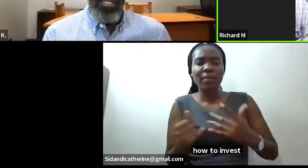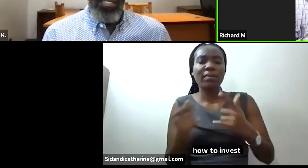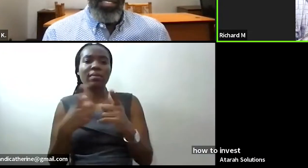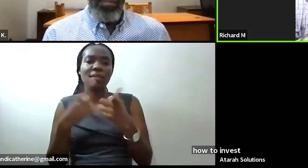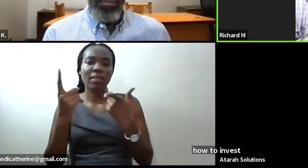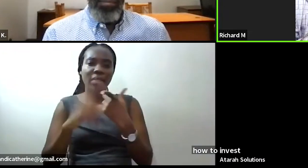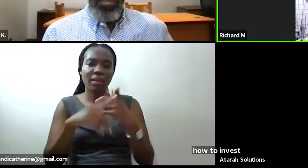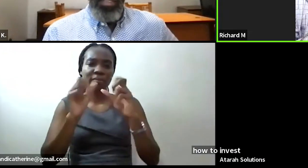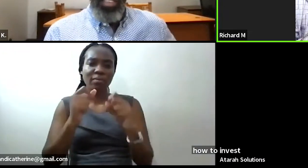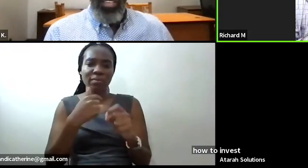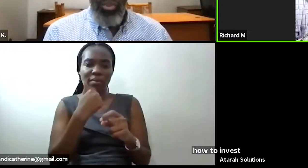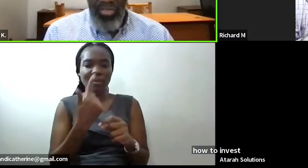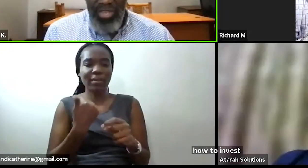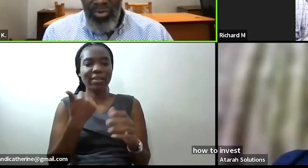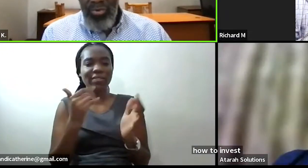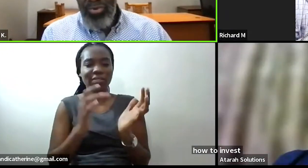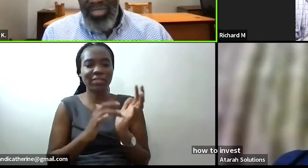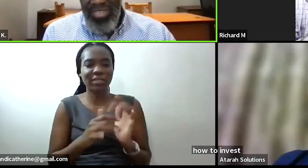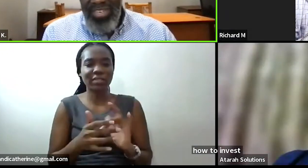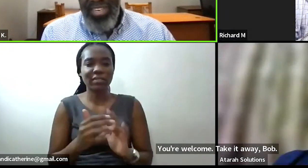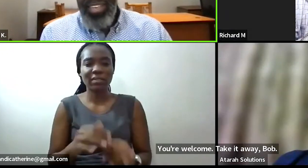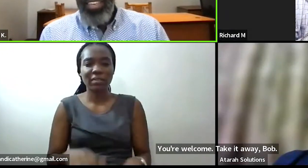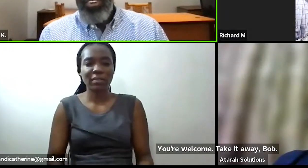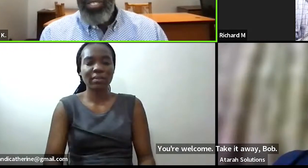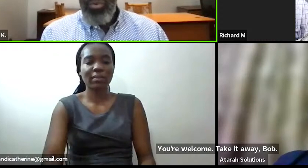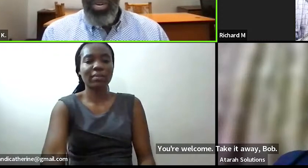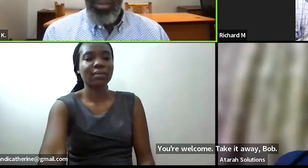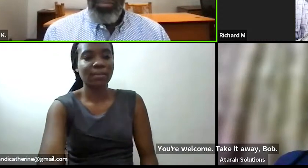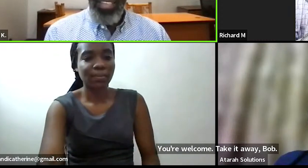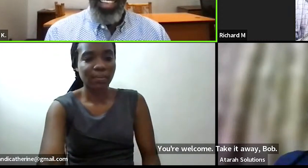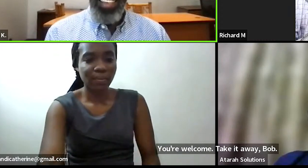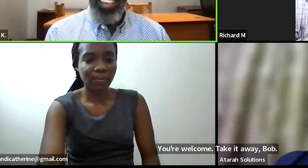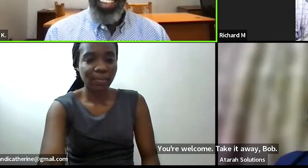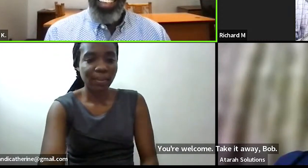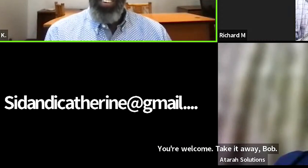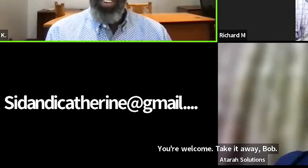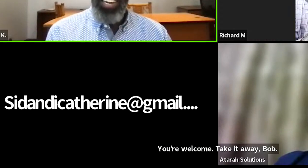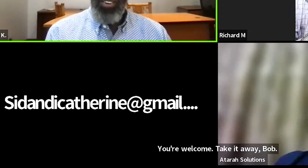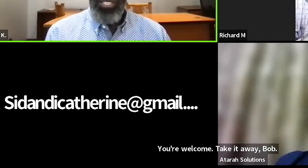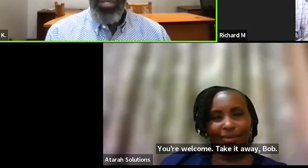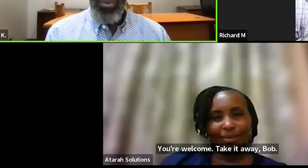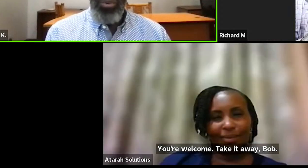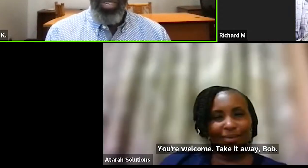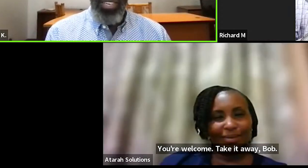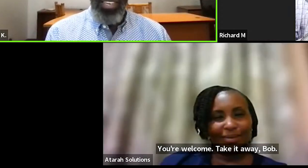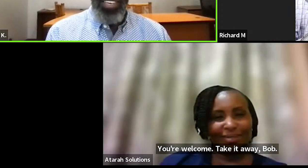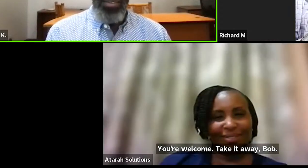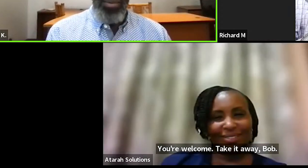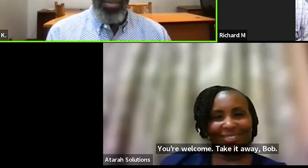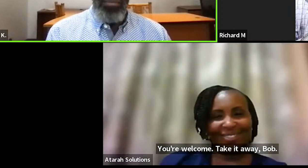Bob. Thank you. Thank you. Grace, welcome. We had lost